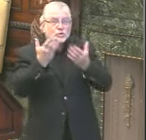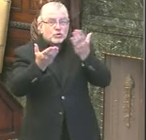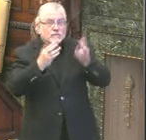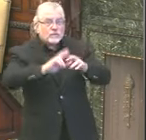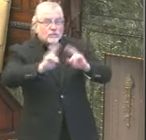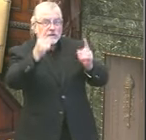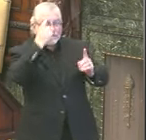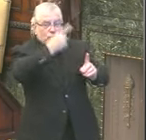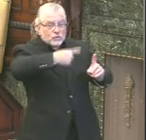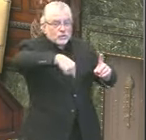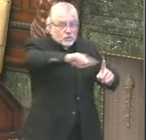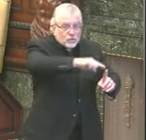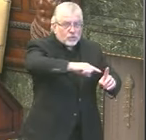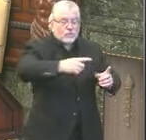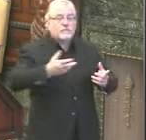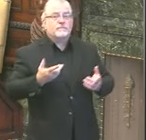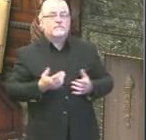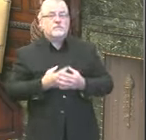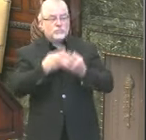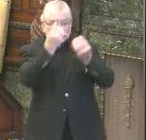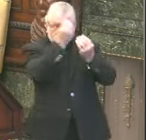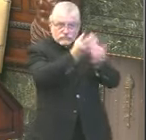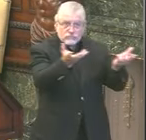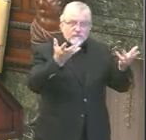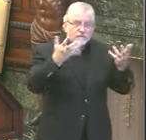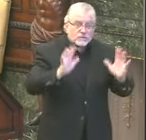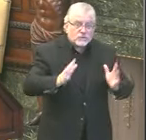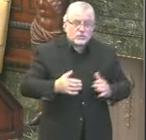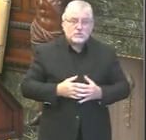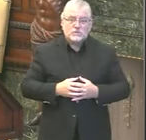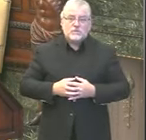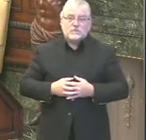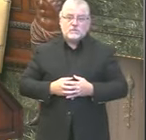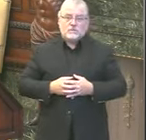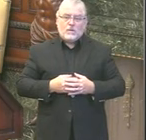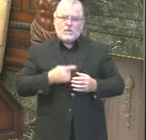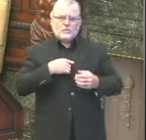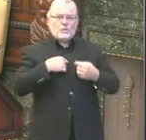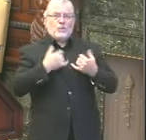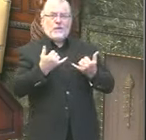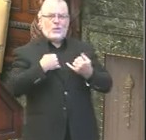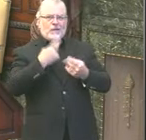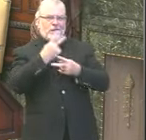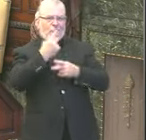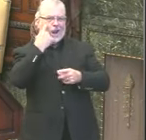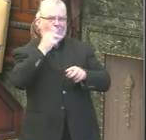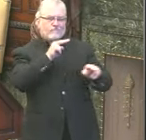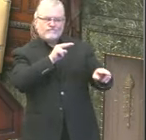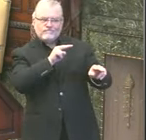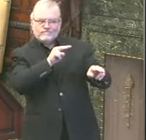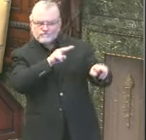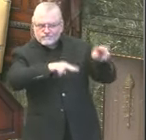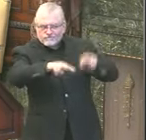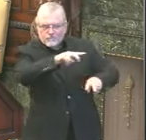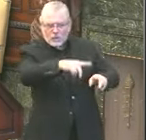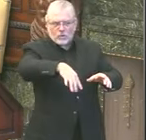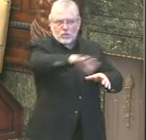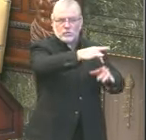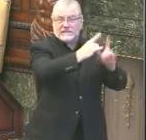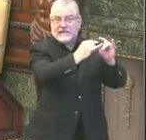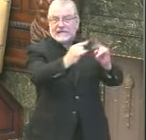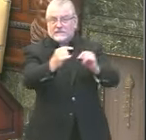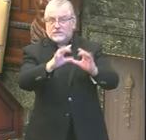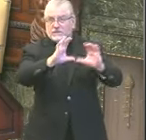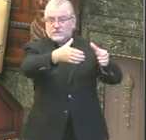those services. But we'll continue to monitor the situation and make a decision. It's not going to last forever.